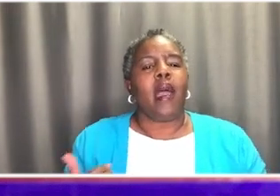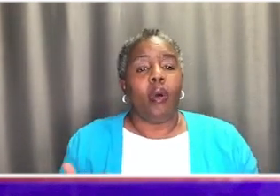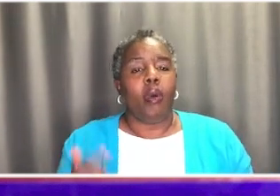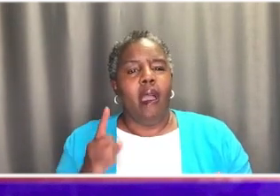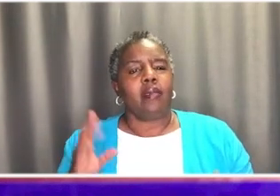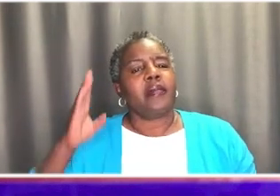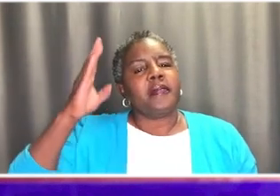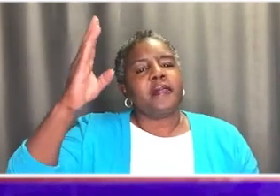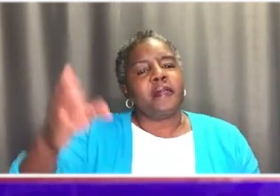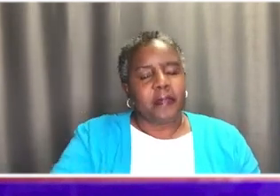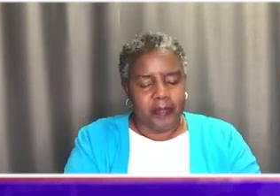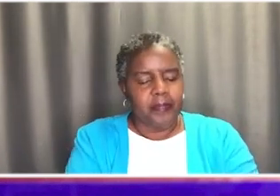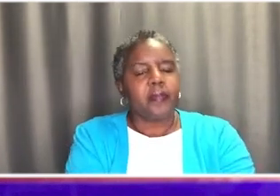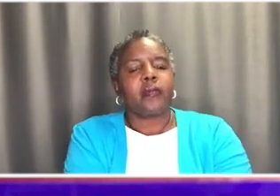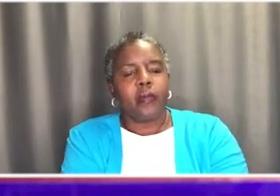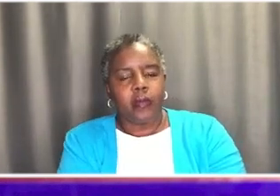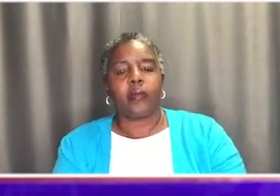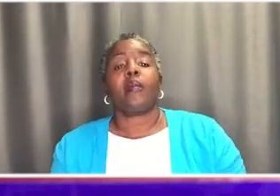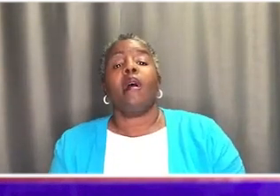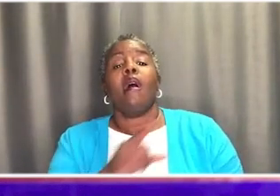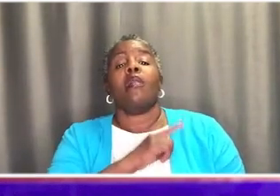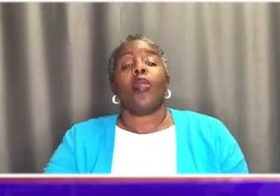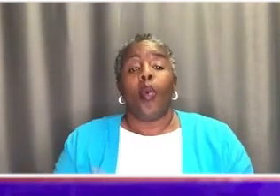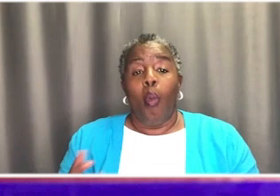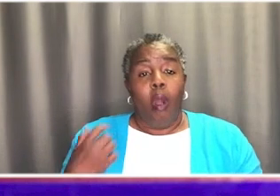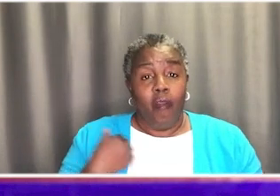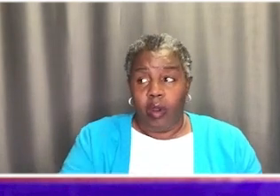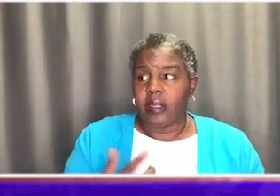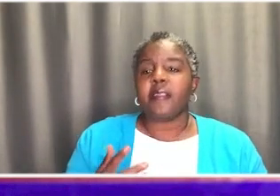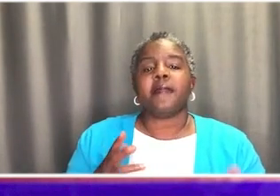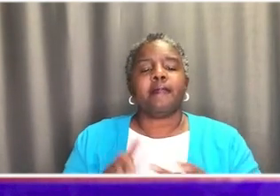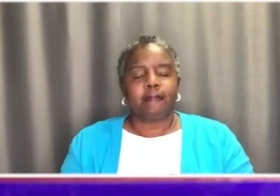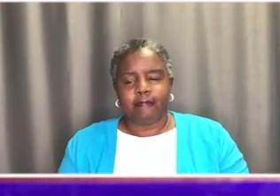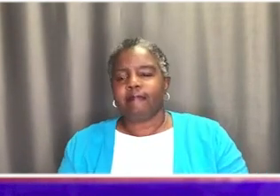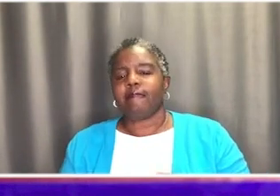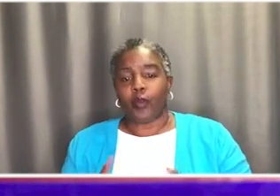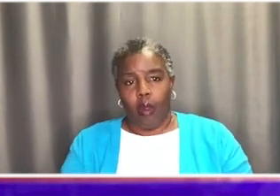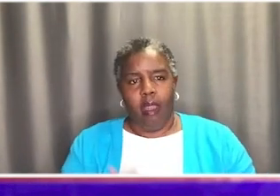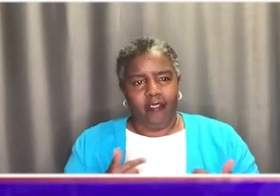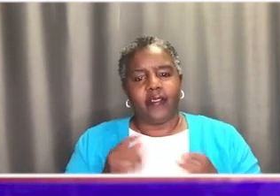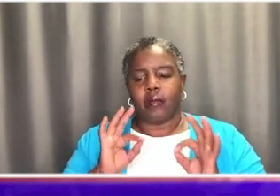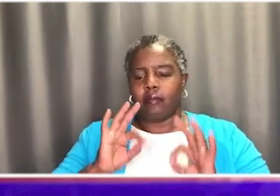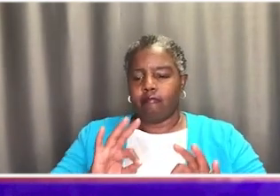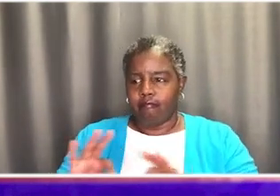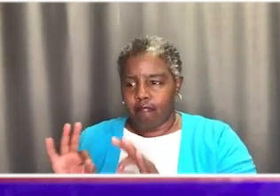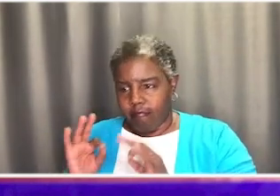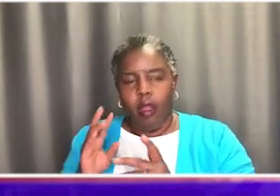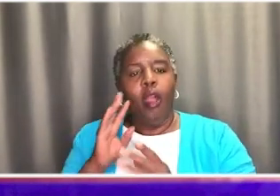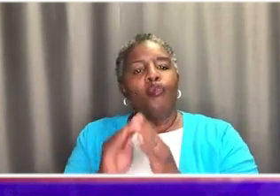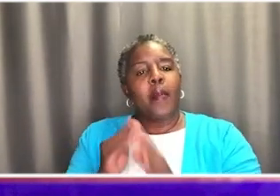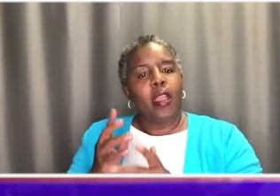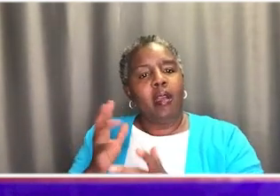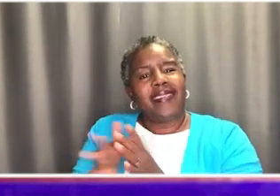beyond. And the Lord wants us to get our lives together and repair the damages that's